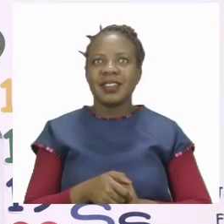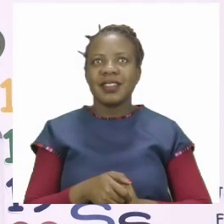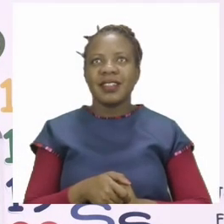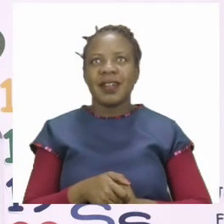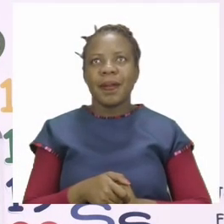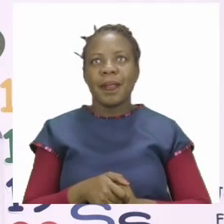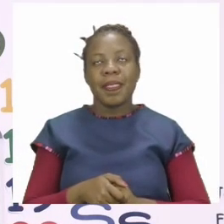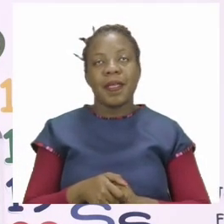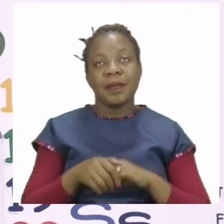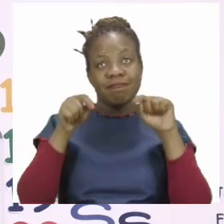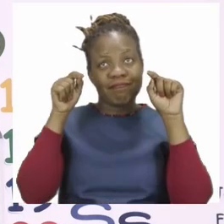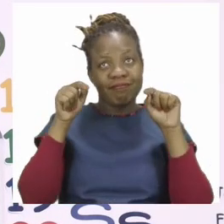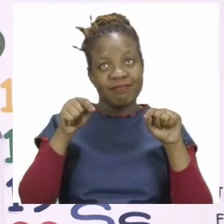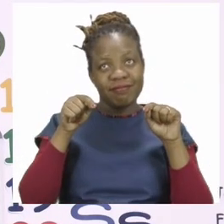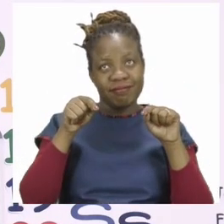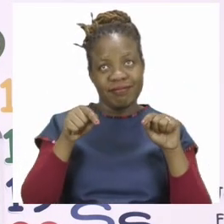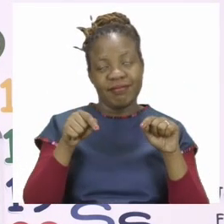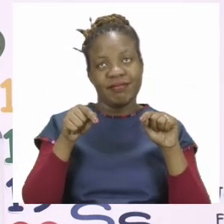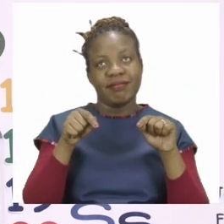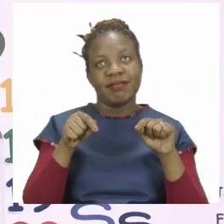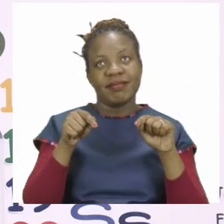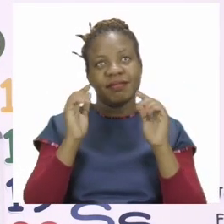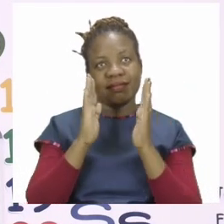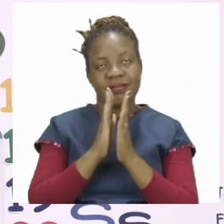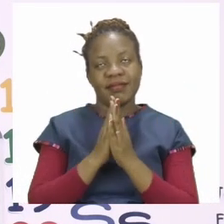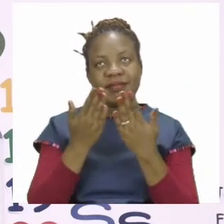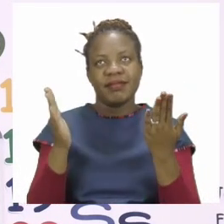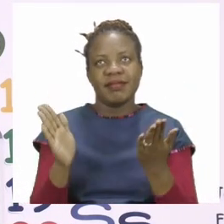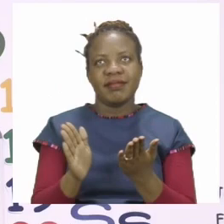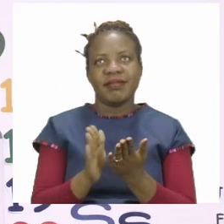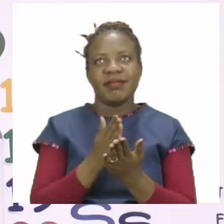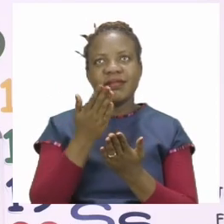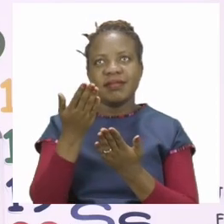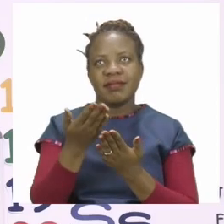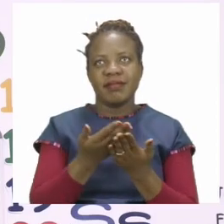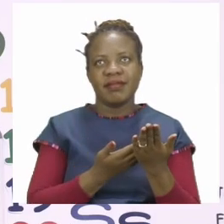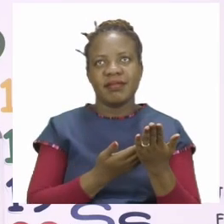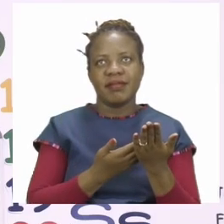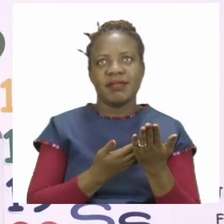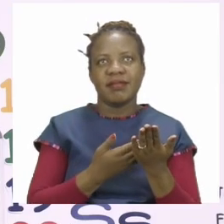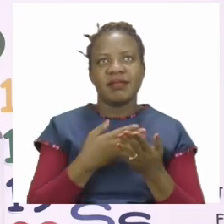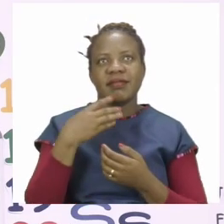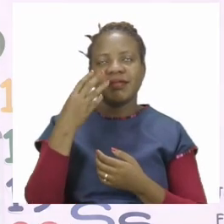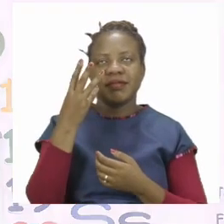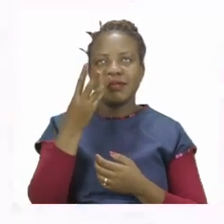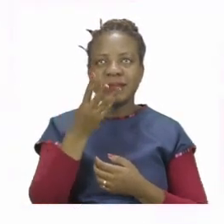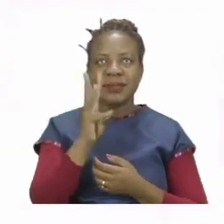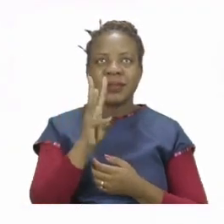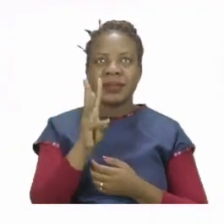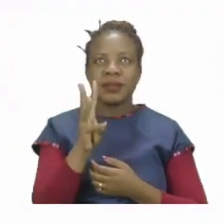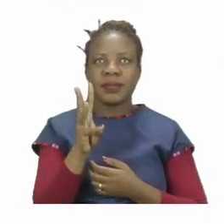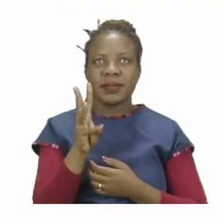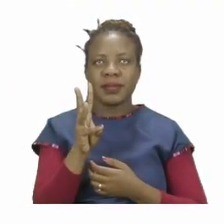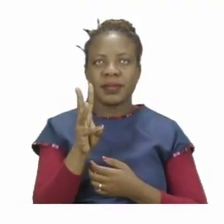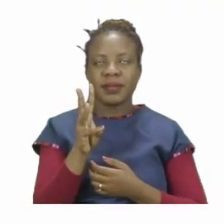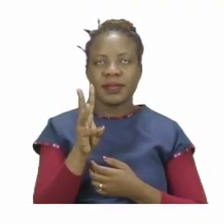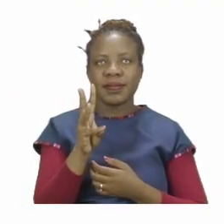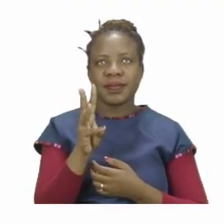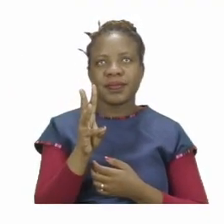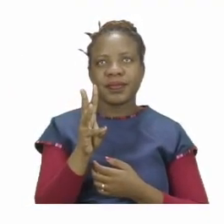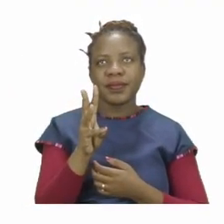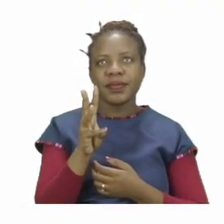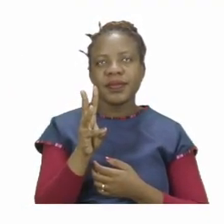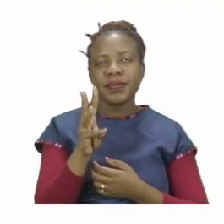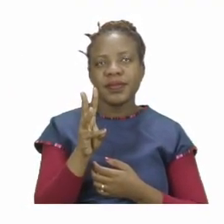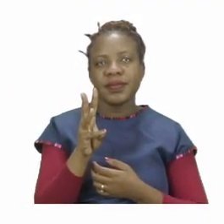For today's lesson, let's start on page 6 in our booklets. Now here,